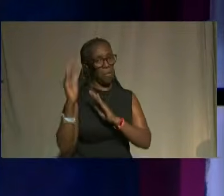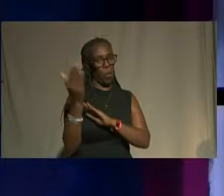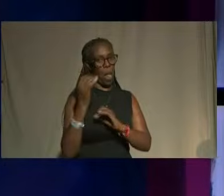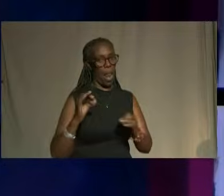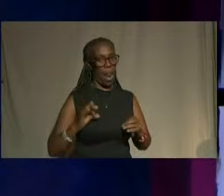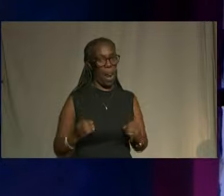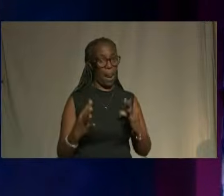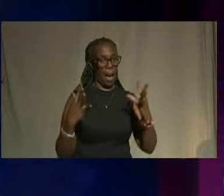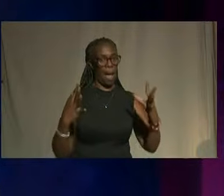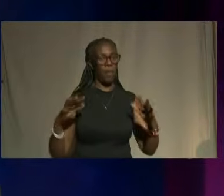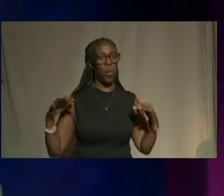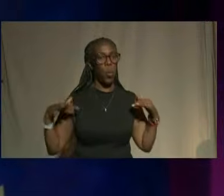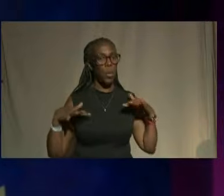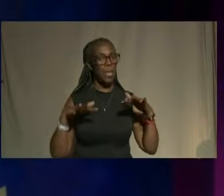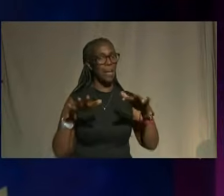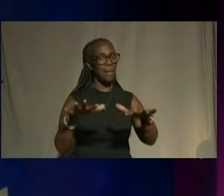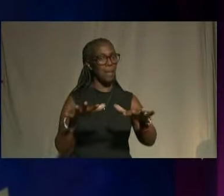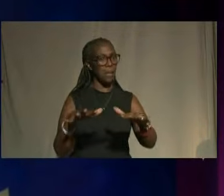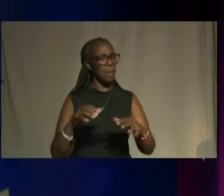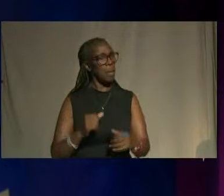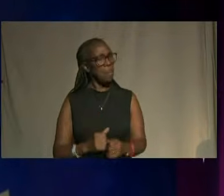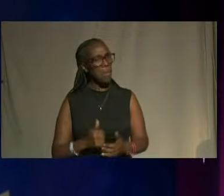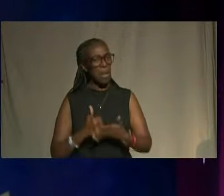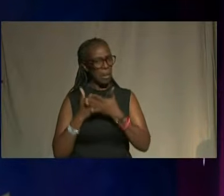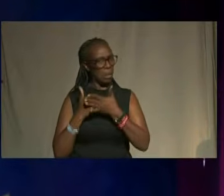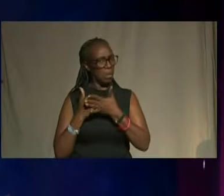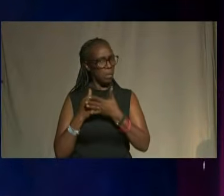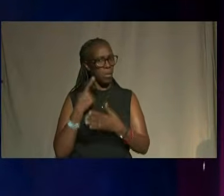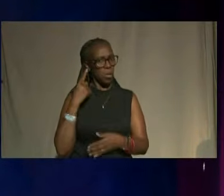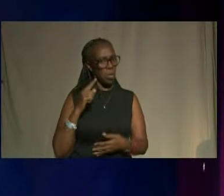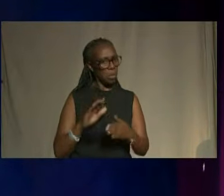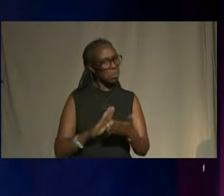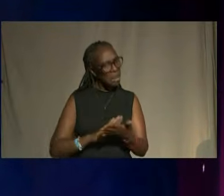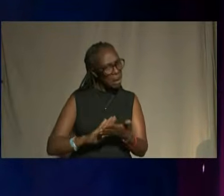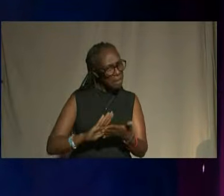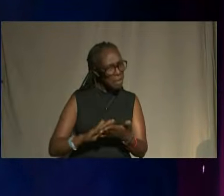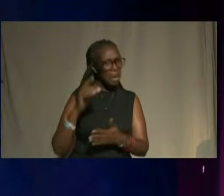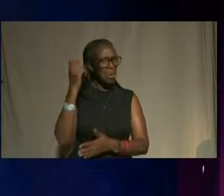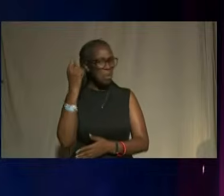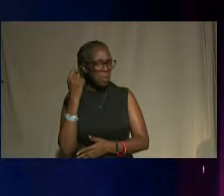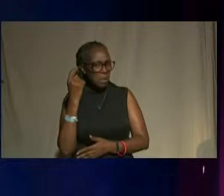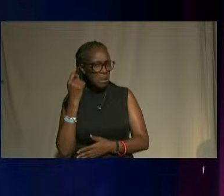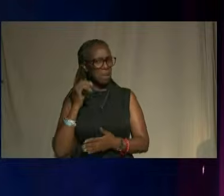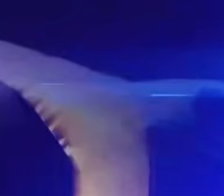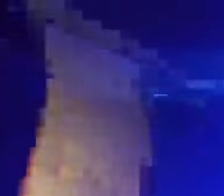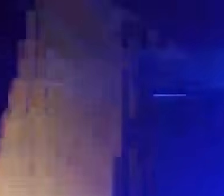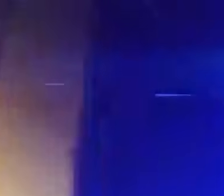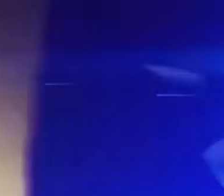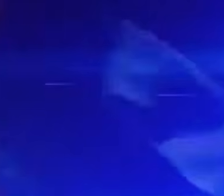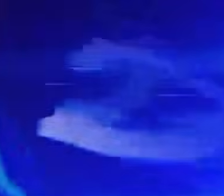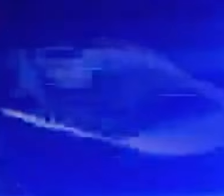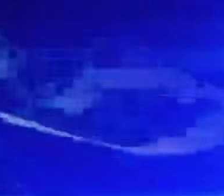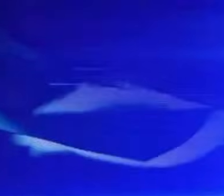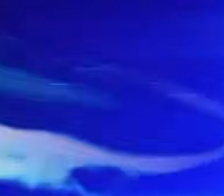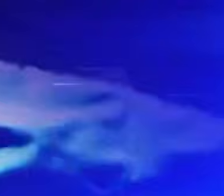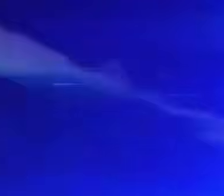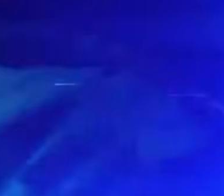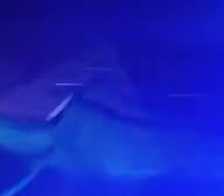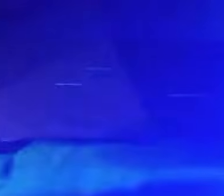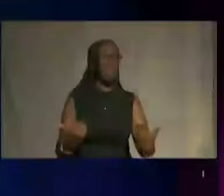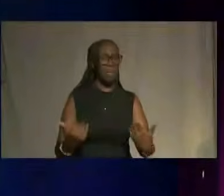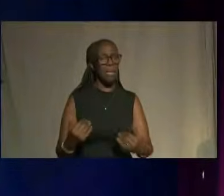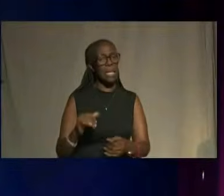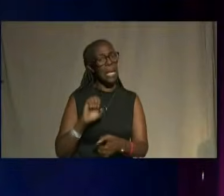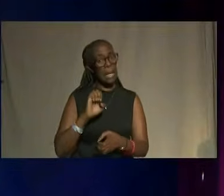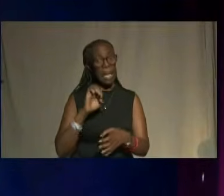audience. The debates are intended to assist in identifying, clarifying, and understanding the issues being presented in this. The general